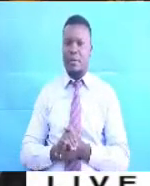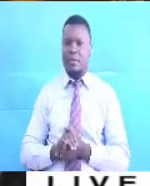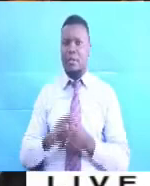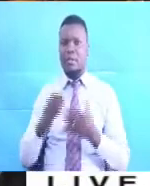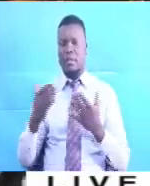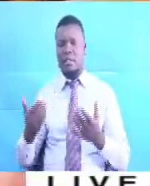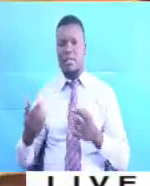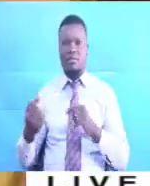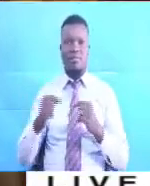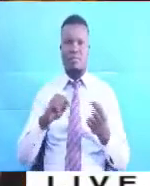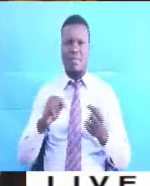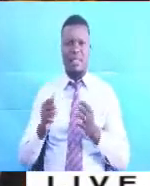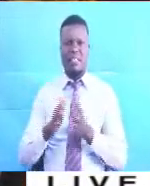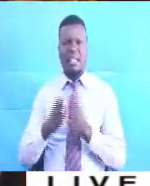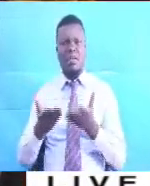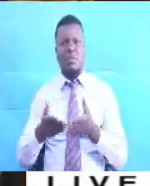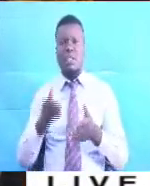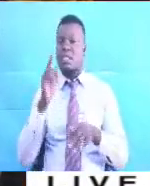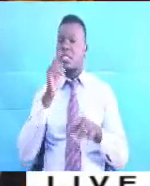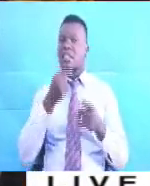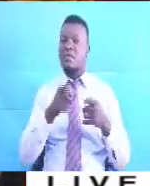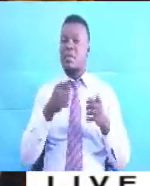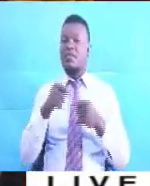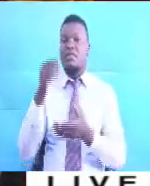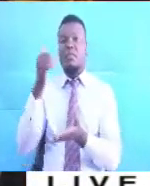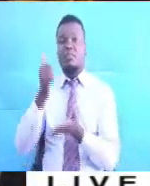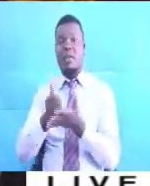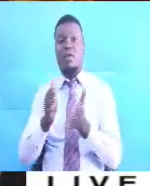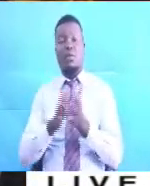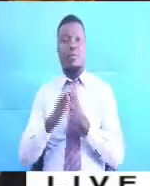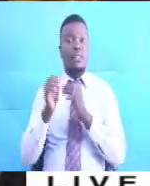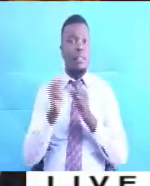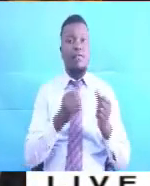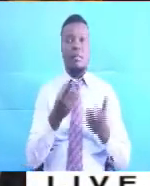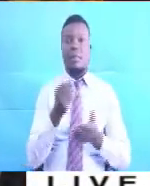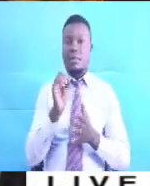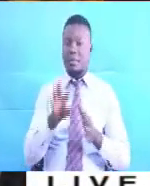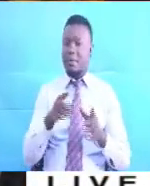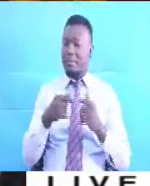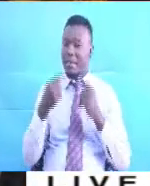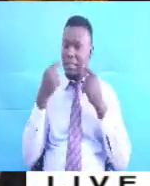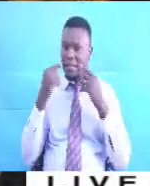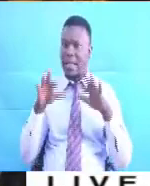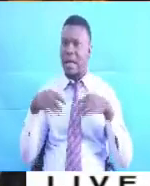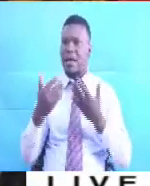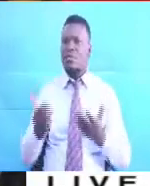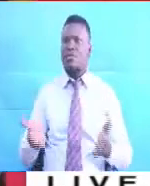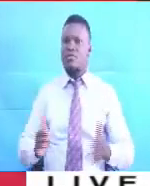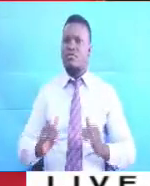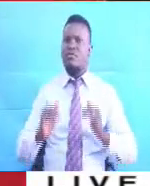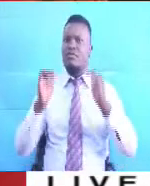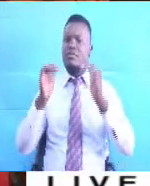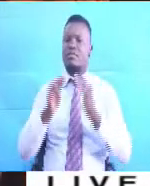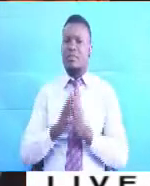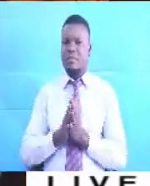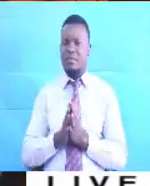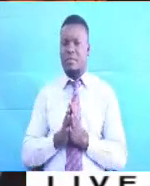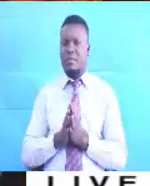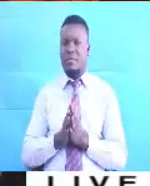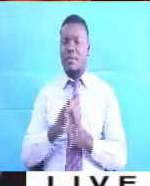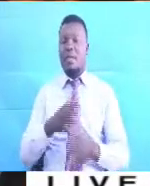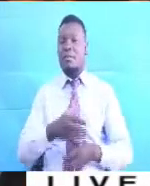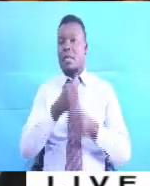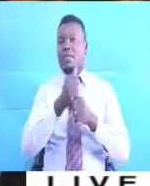start with money and therefore they are likely to reduce the interest rates. But also we are able to see economic recovery because more private sector will be